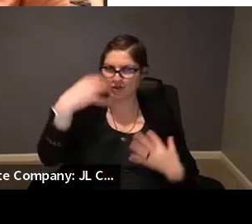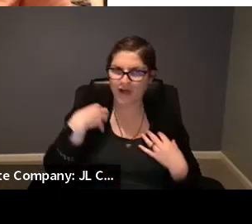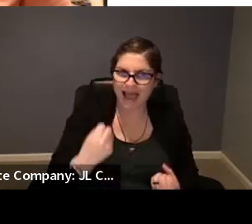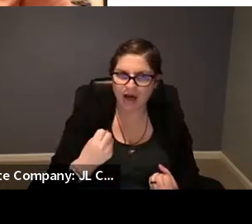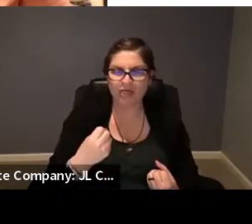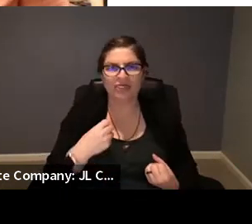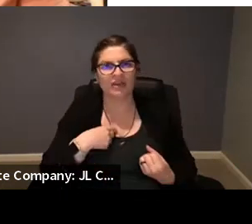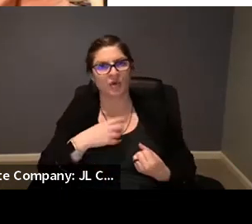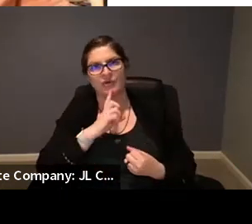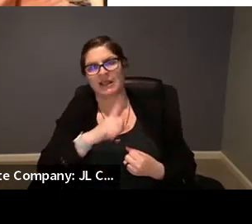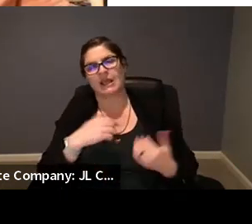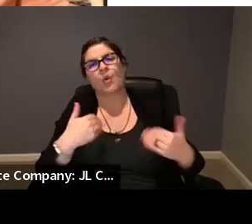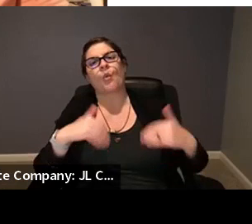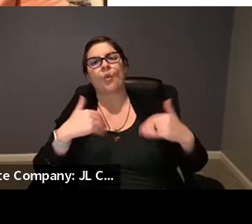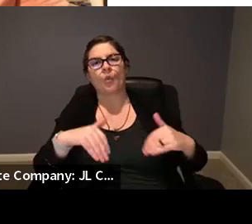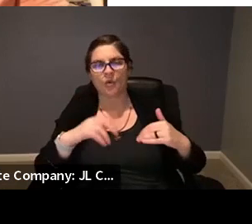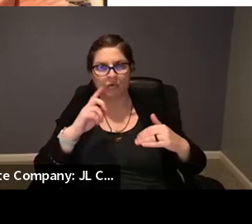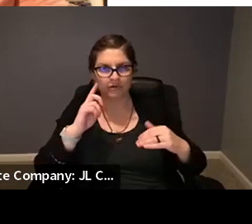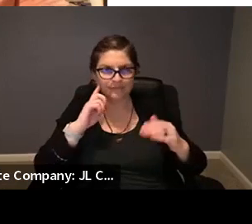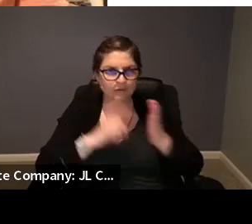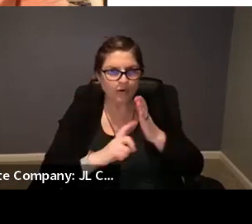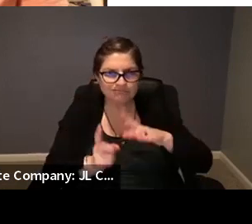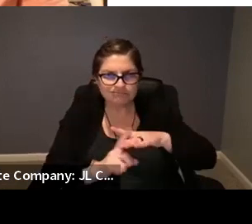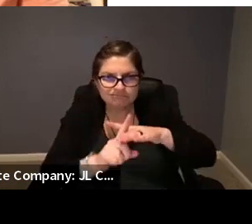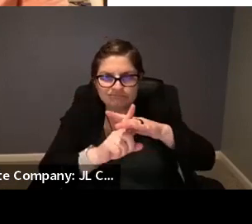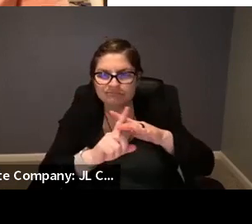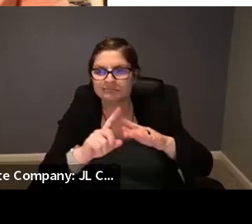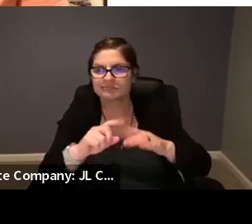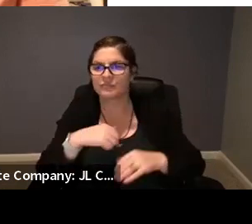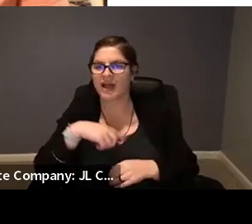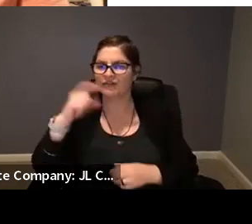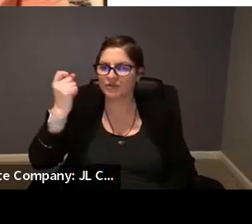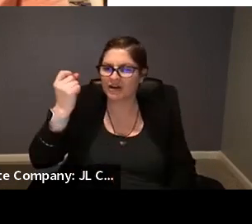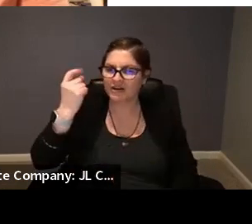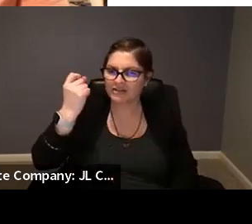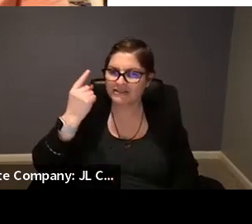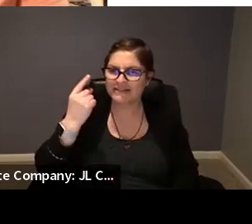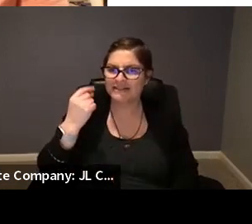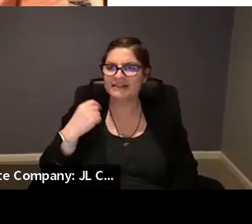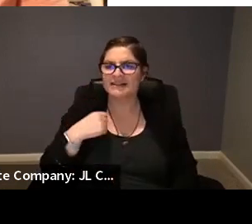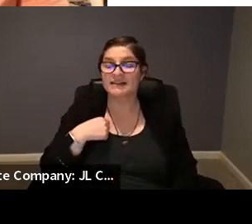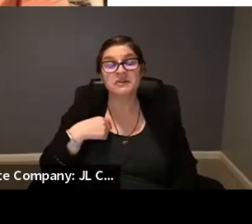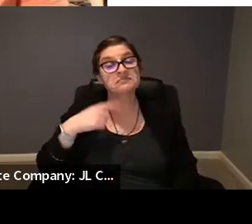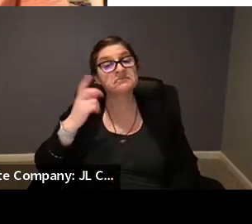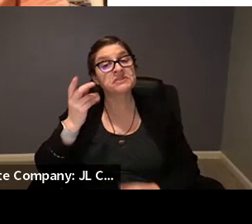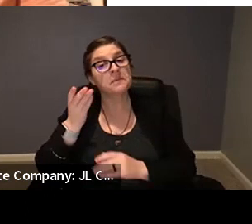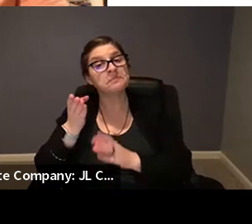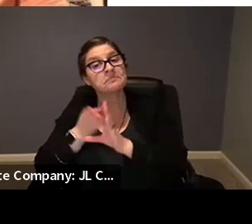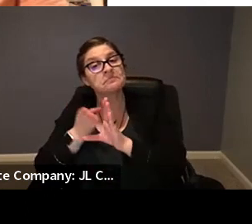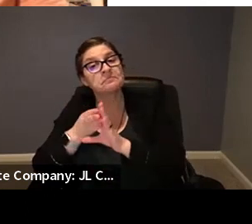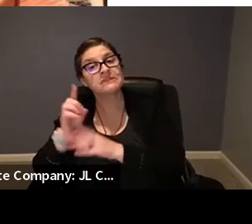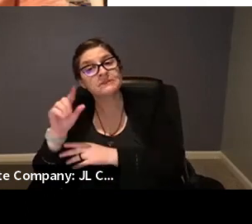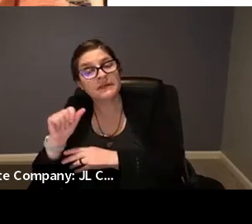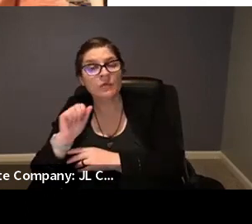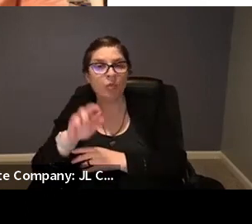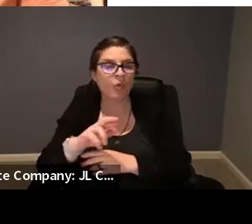extent. And we have to understand that while there are psychiatric disabilities, while there are developmental disabilities, while